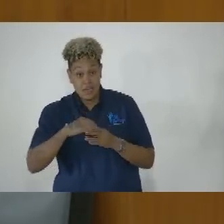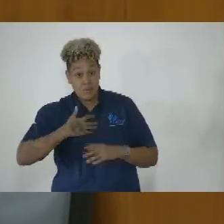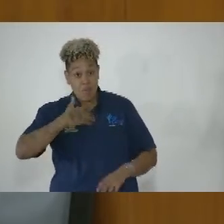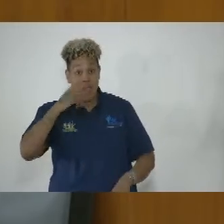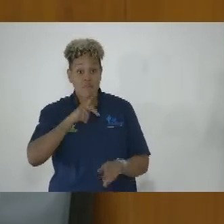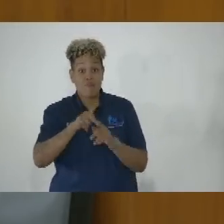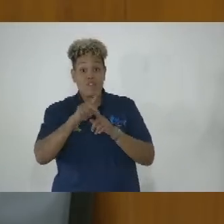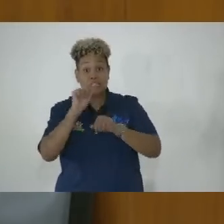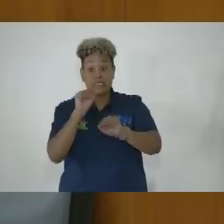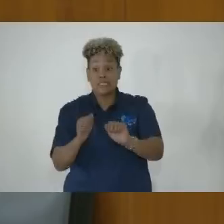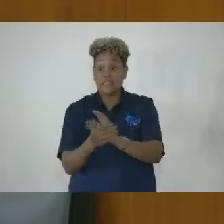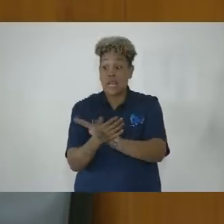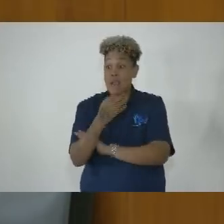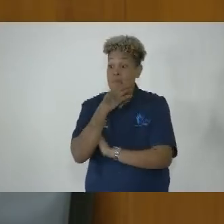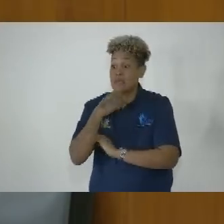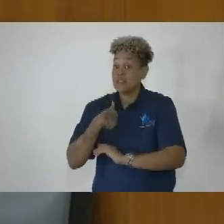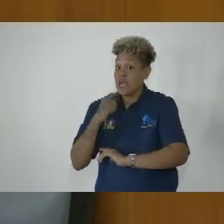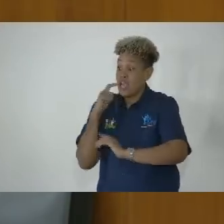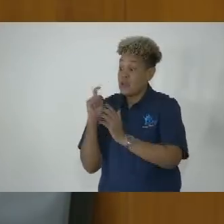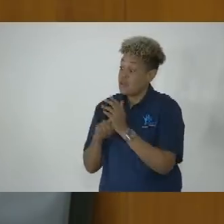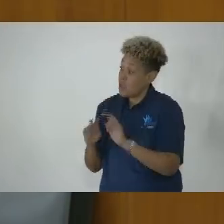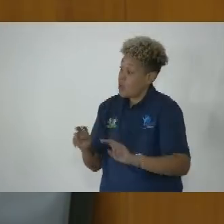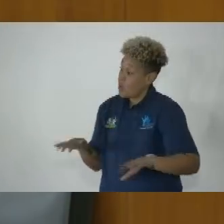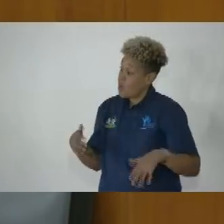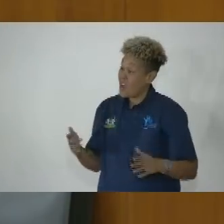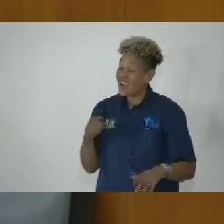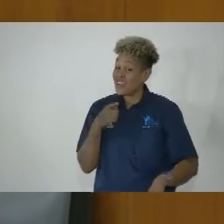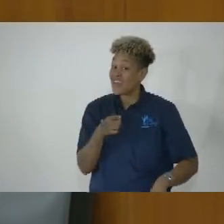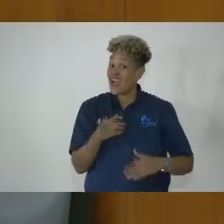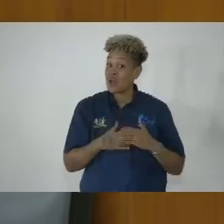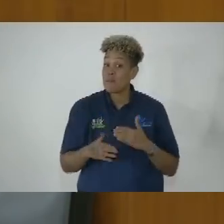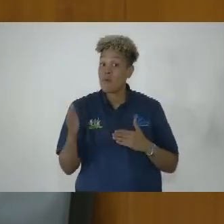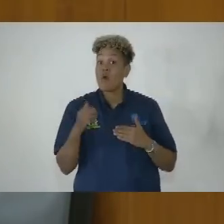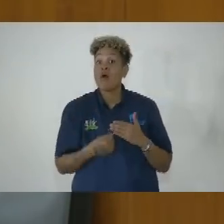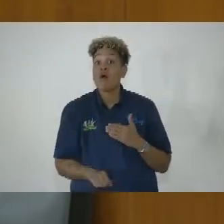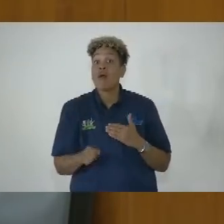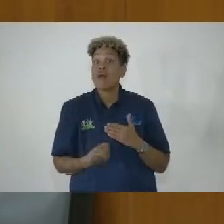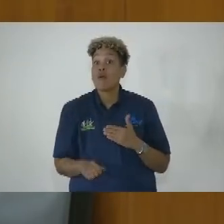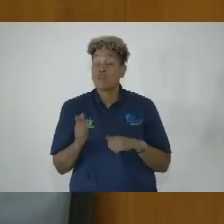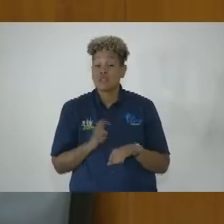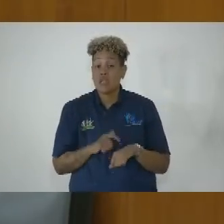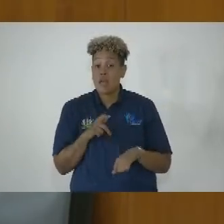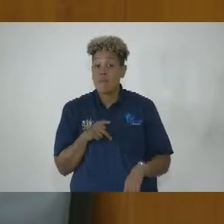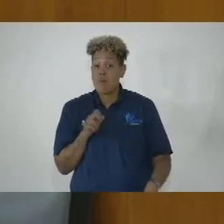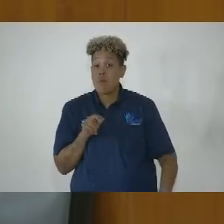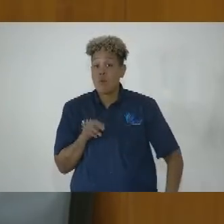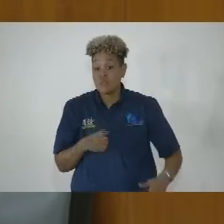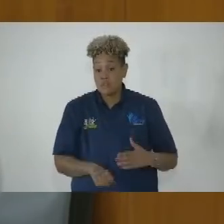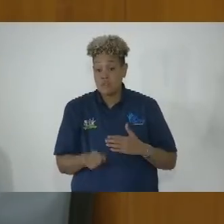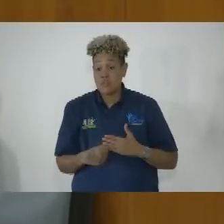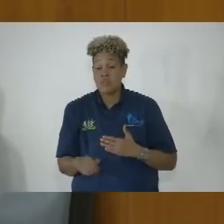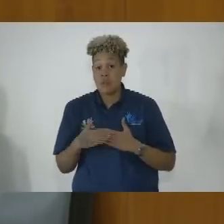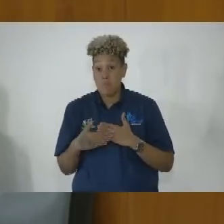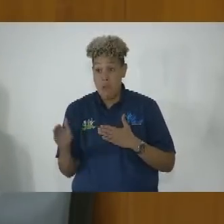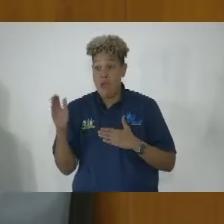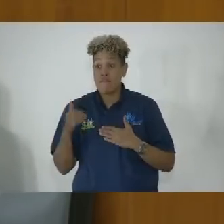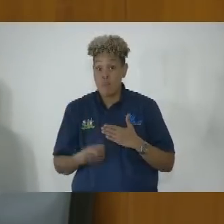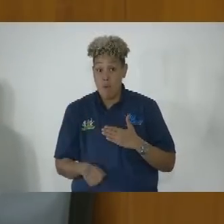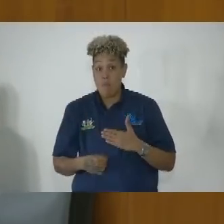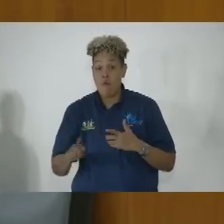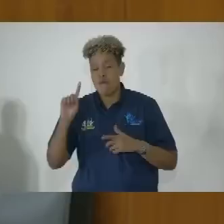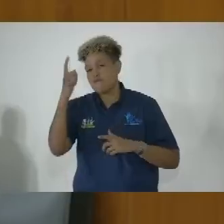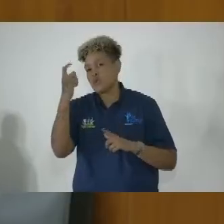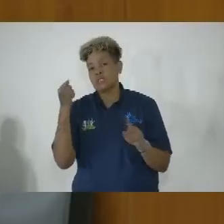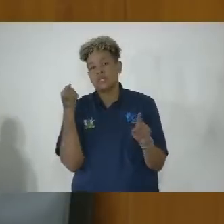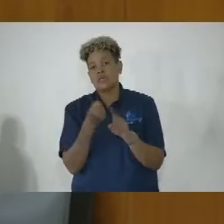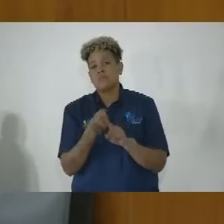professional capacity, I recognize that that postpartum period is possibly the first impact